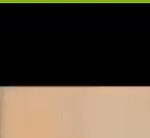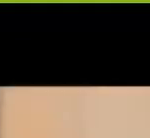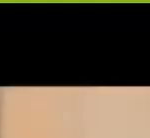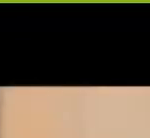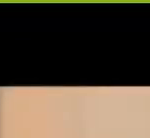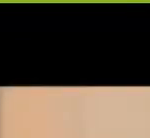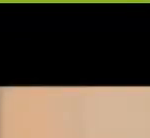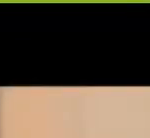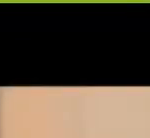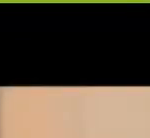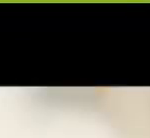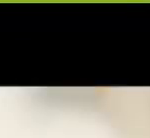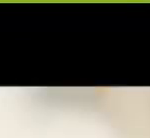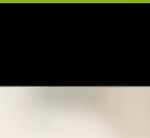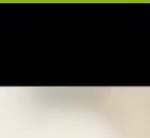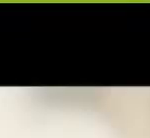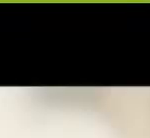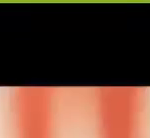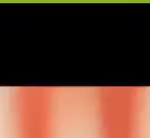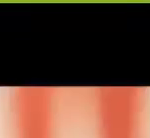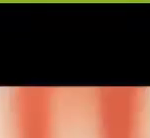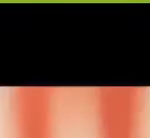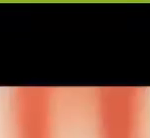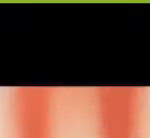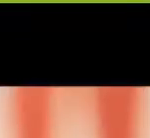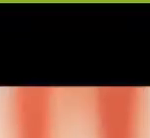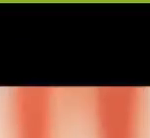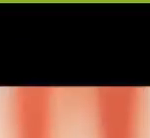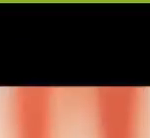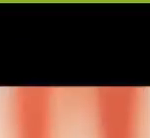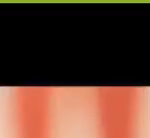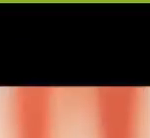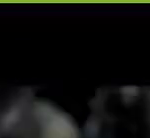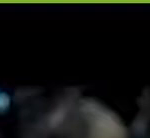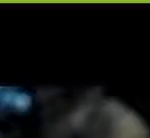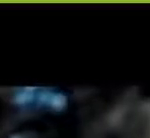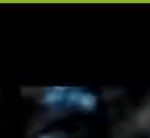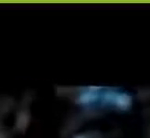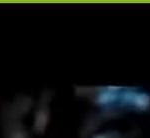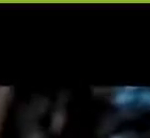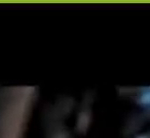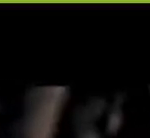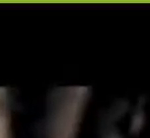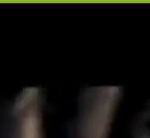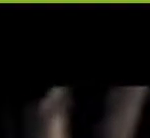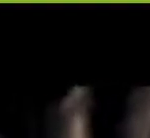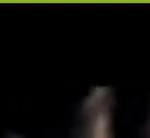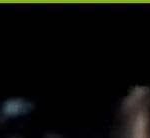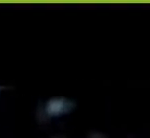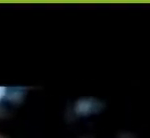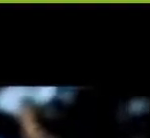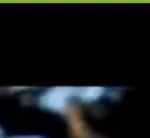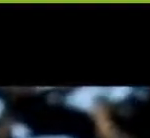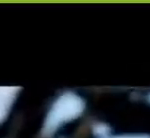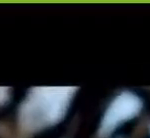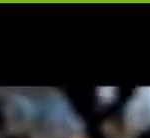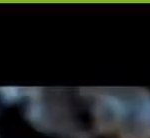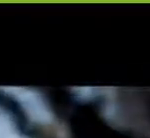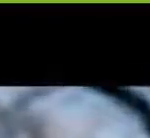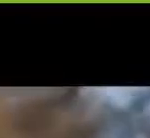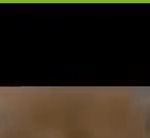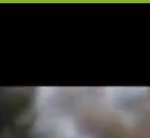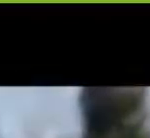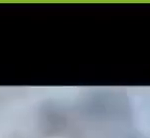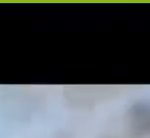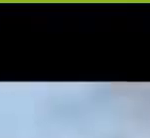I felt like it had gone on forever, and I began to accept it, but I realized I was wrong. This wasn't the way things had to be for me, and I held the